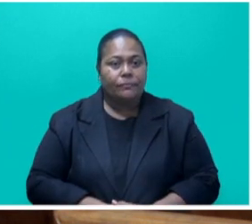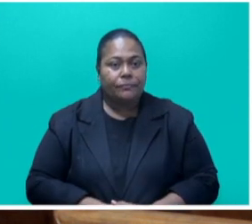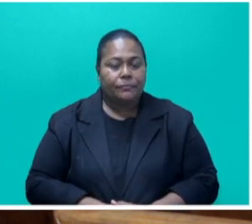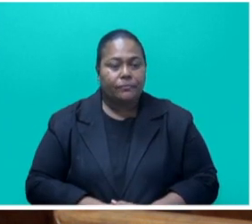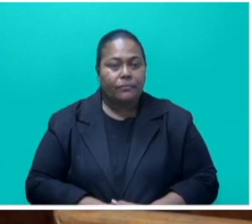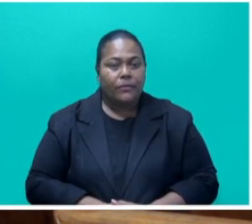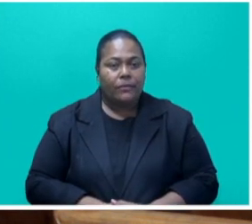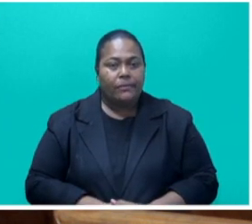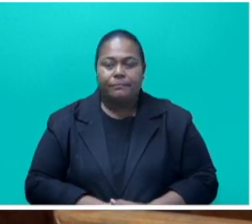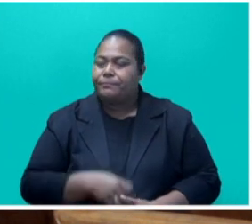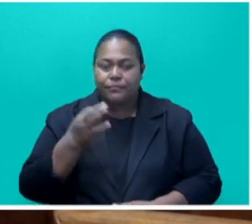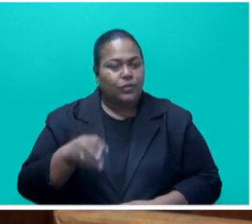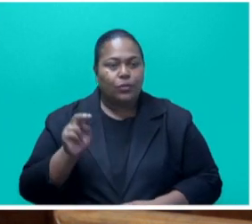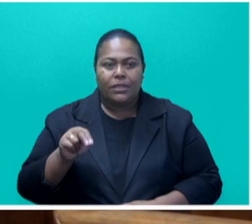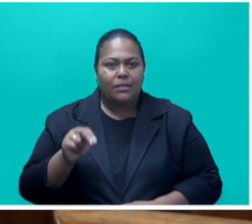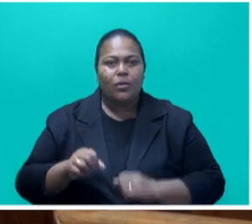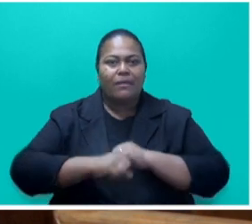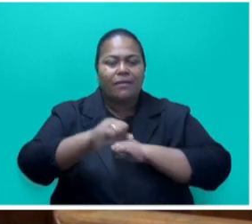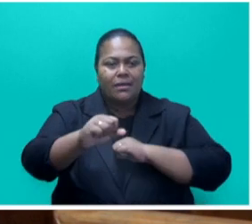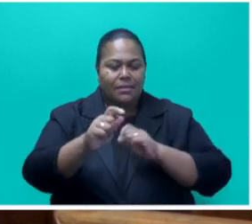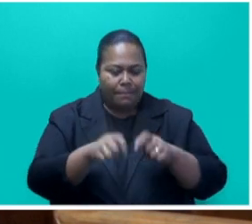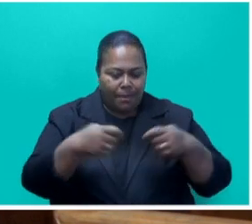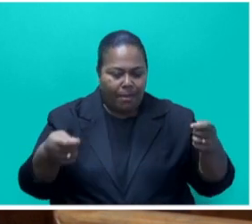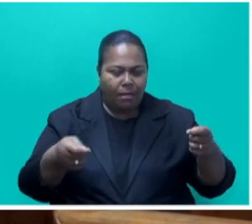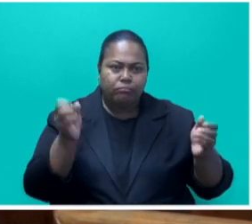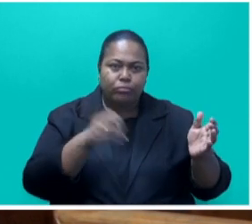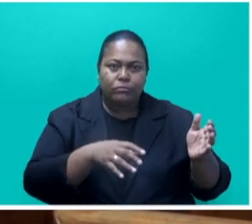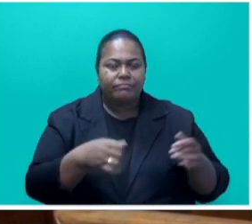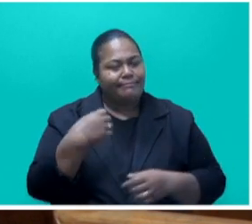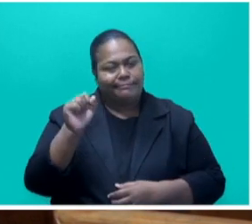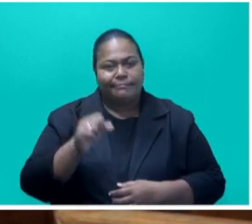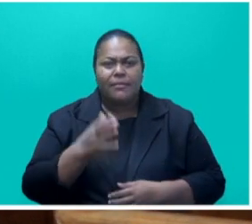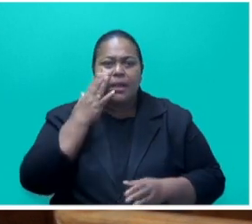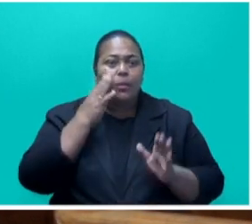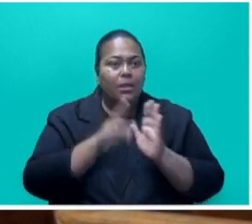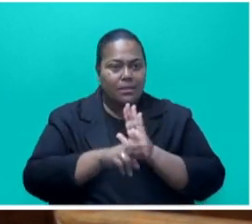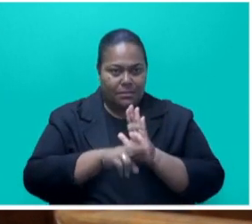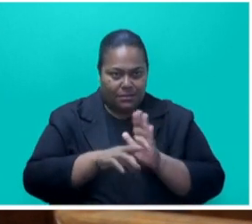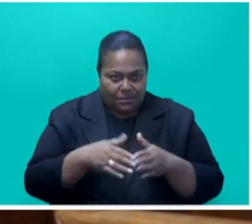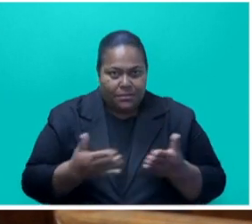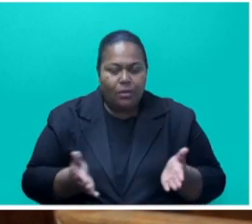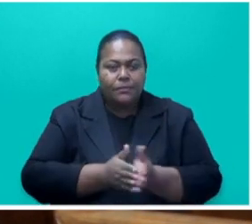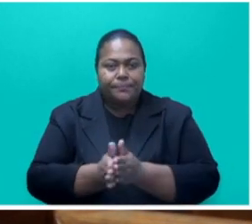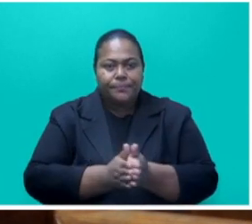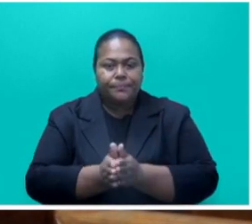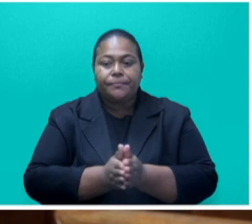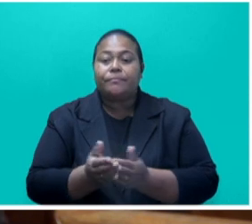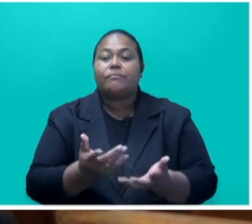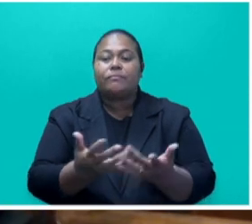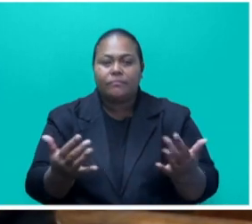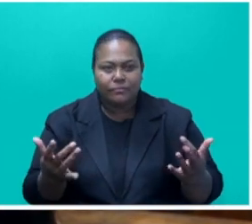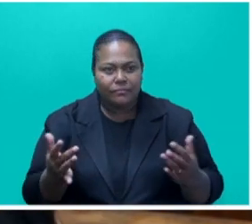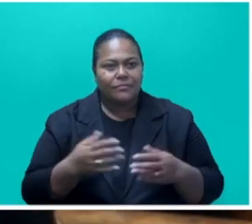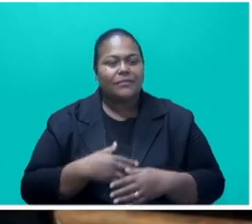we don't need to put ads in the paper. I think the awareness and the keenness on the ground to form cooperatives is quite